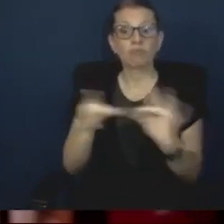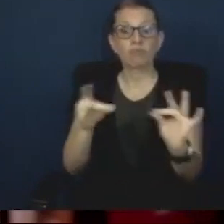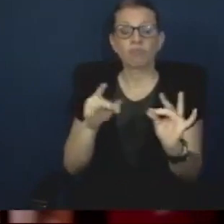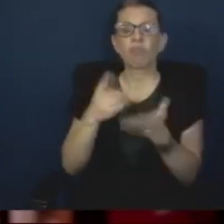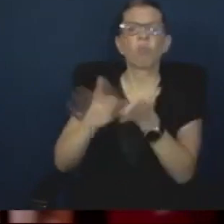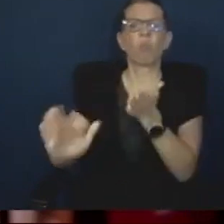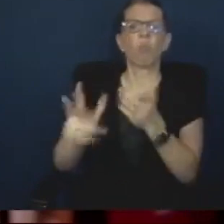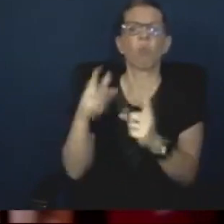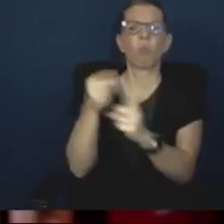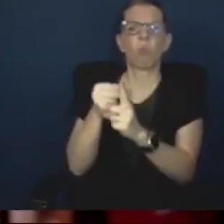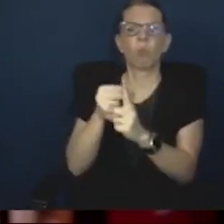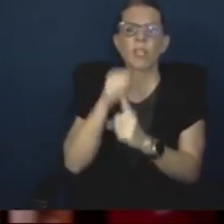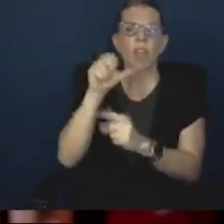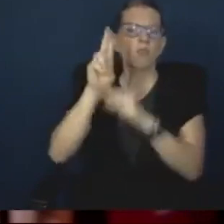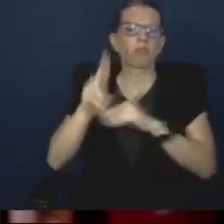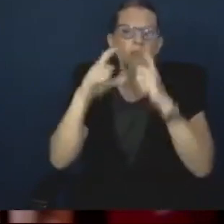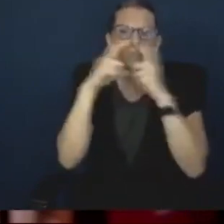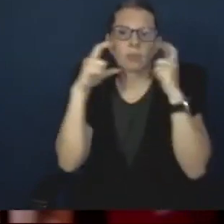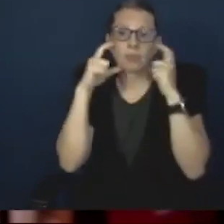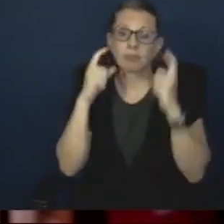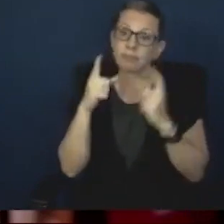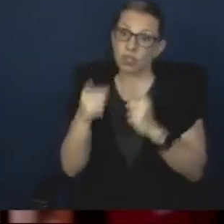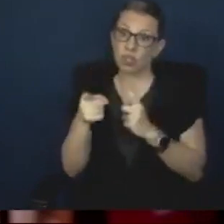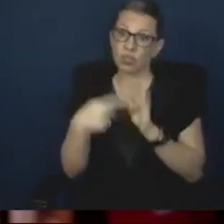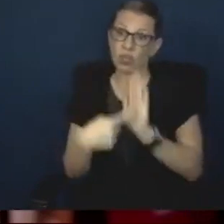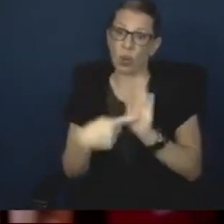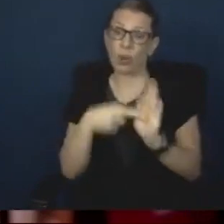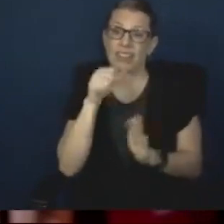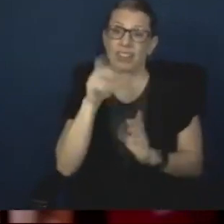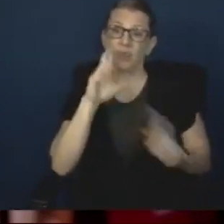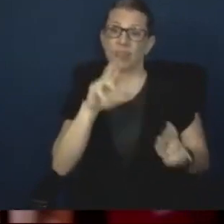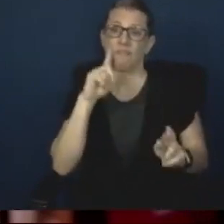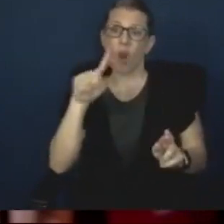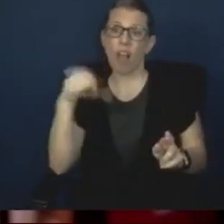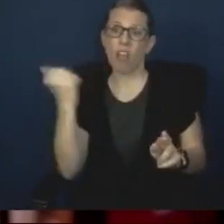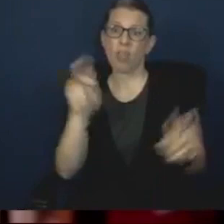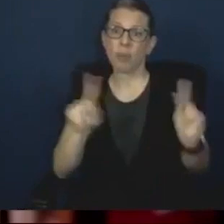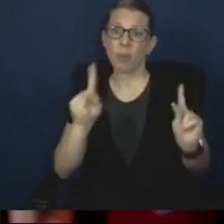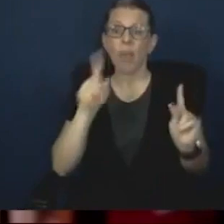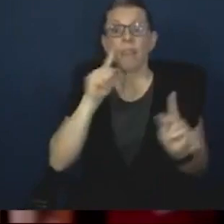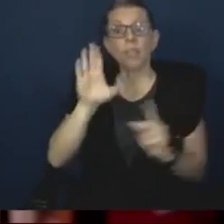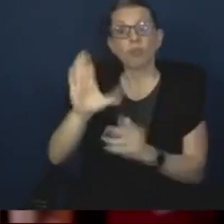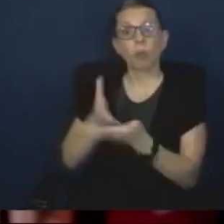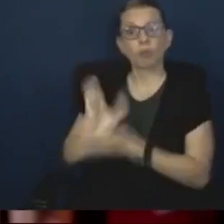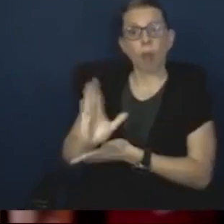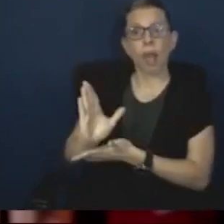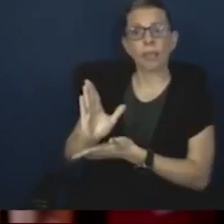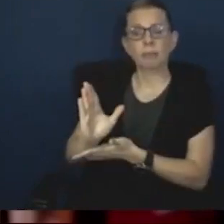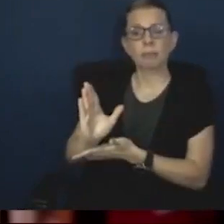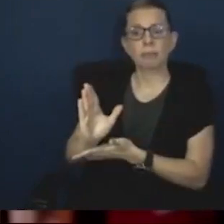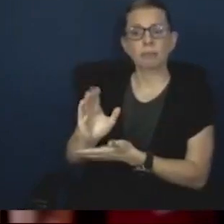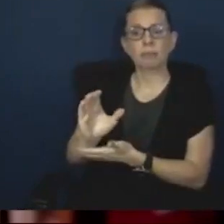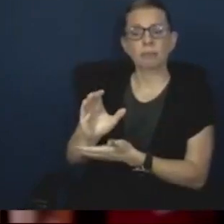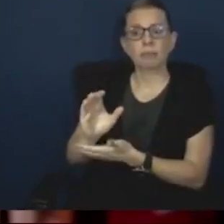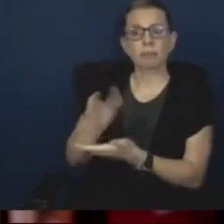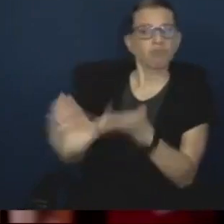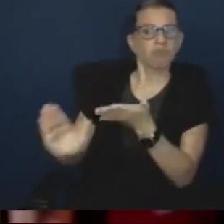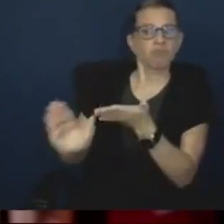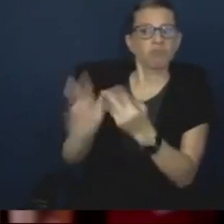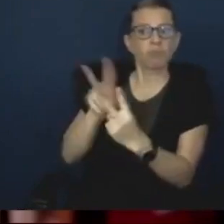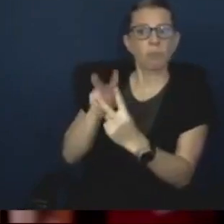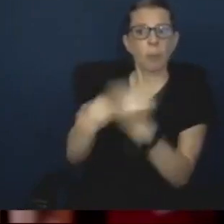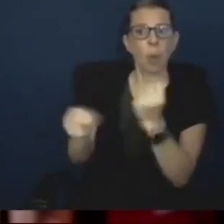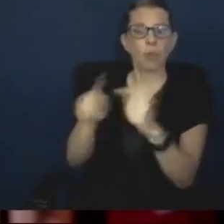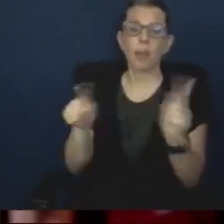vaccinated, I'm not wearing a mask, you're showing disrespect for others. You may think it's your right to do that, but in some cases, you